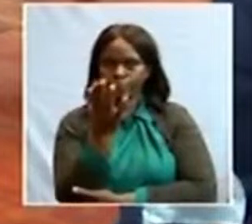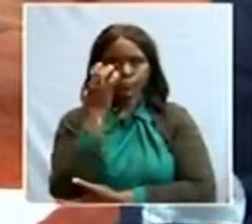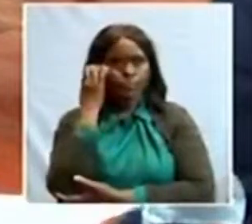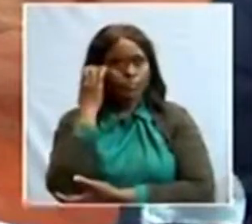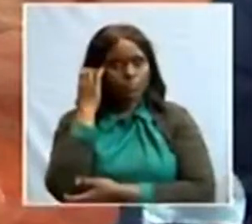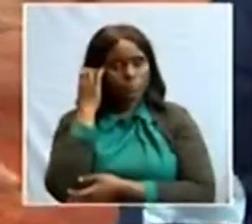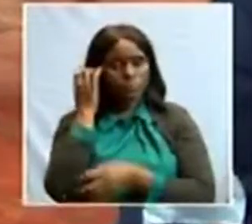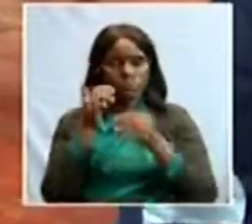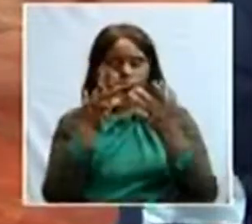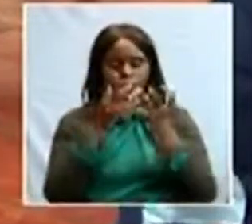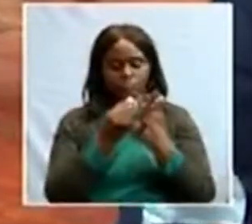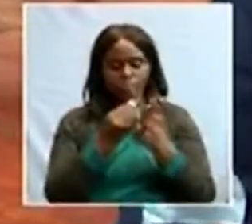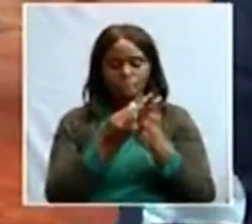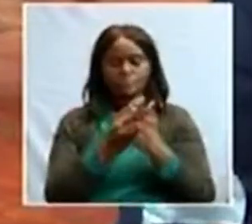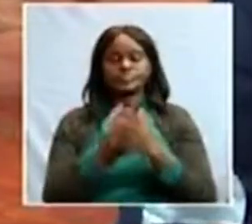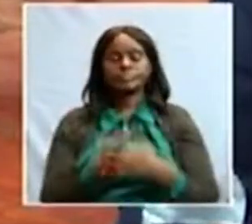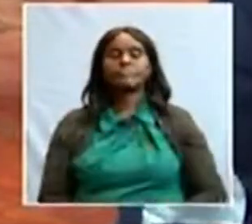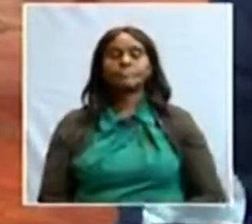accountable interest.